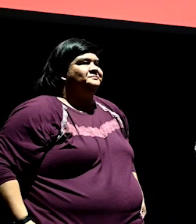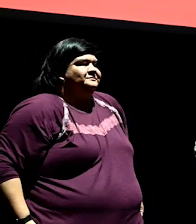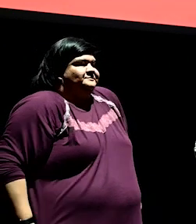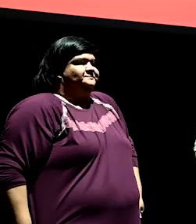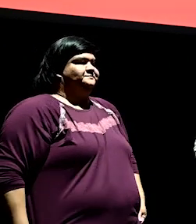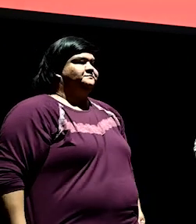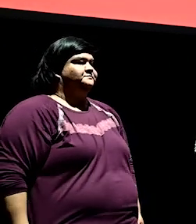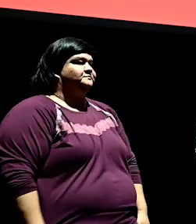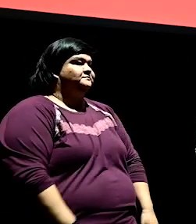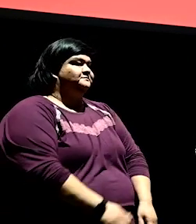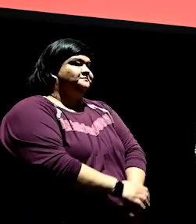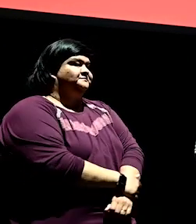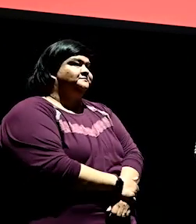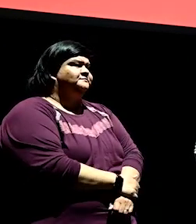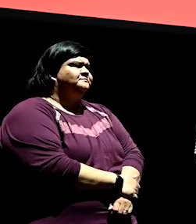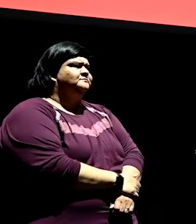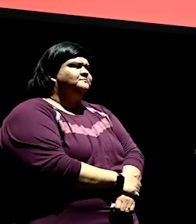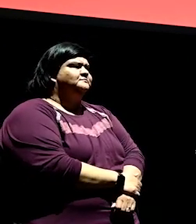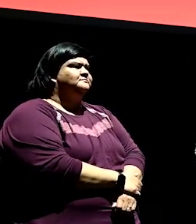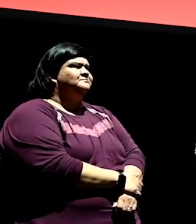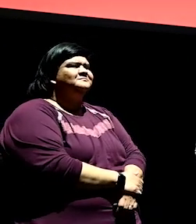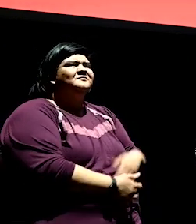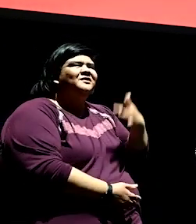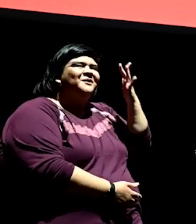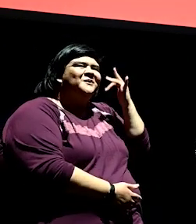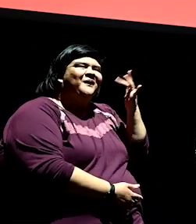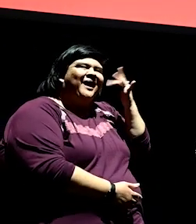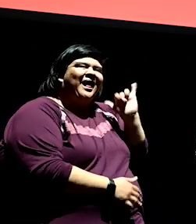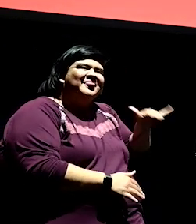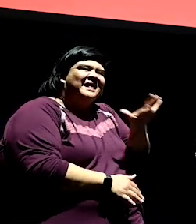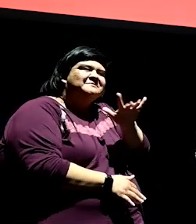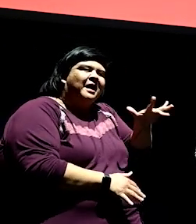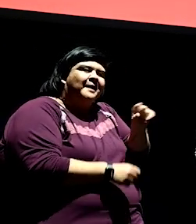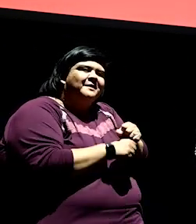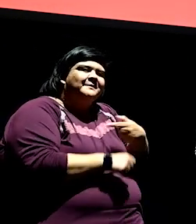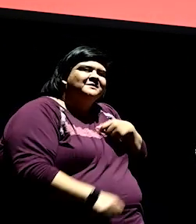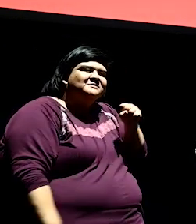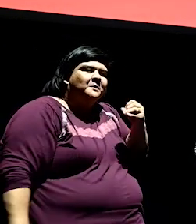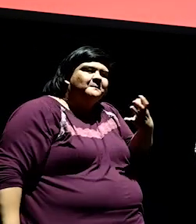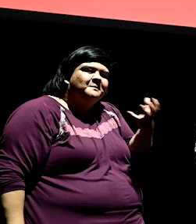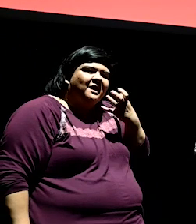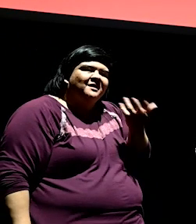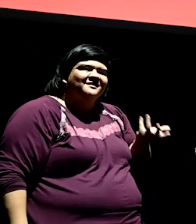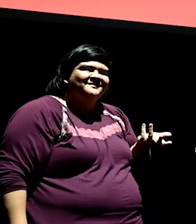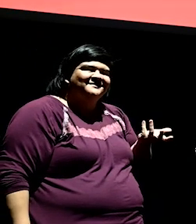is, why does that spelling make me so mad?